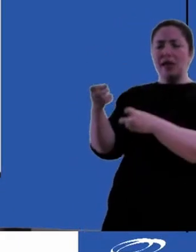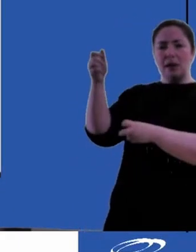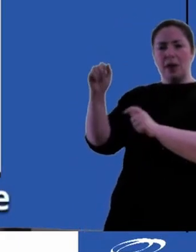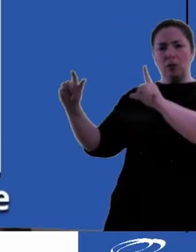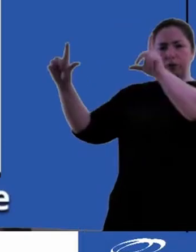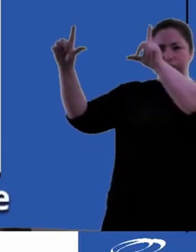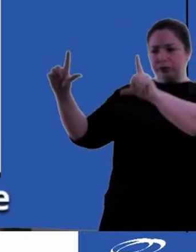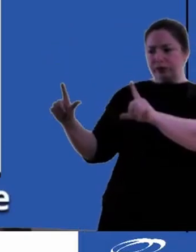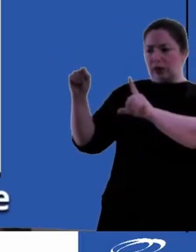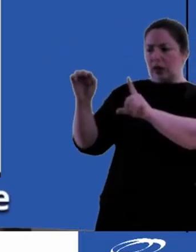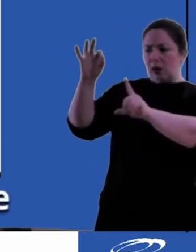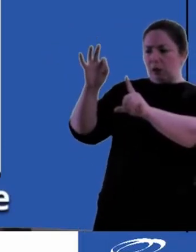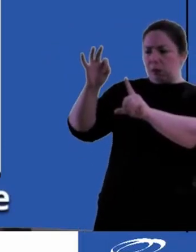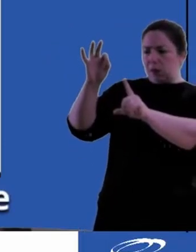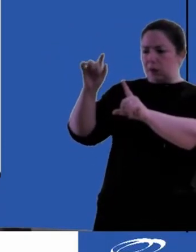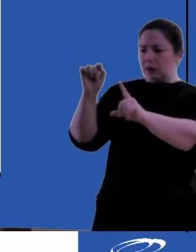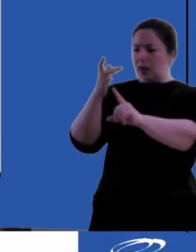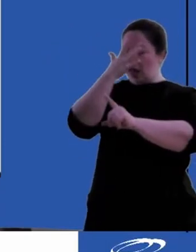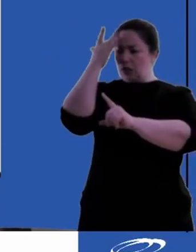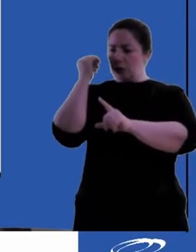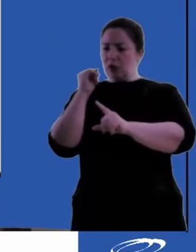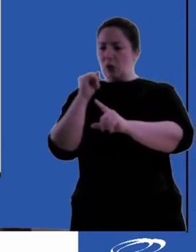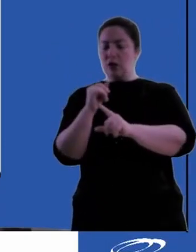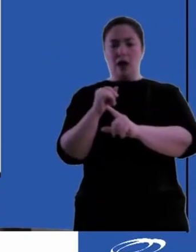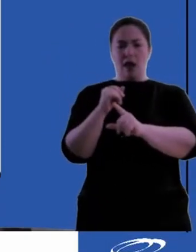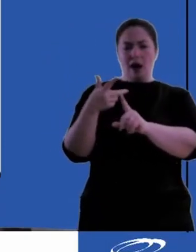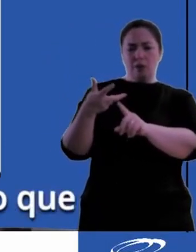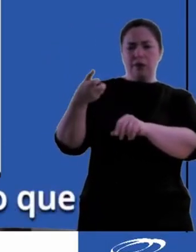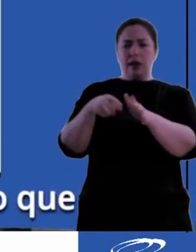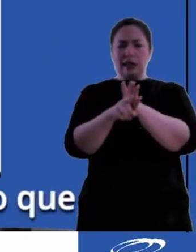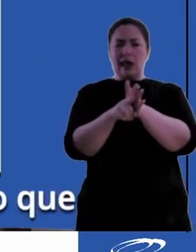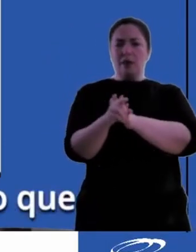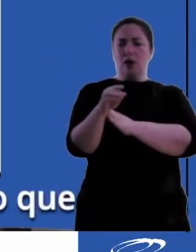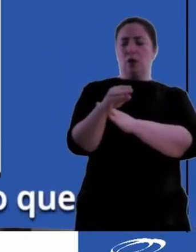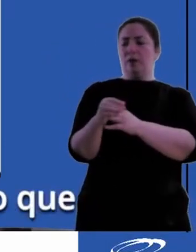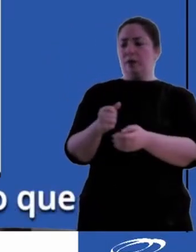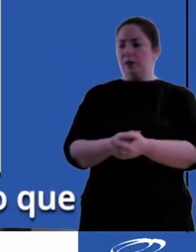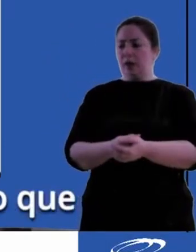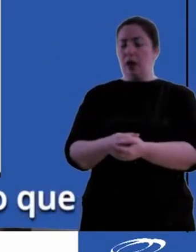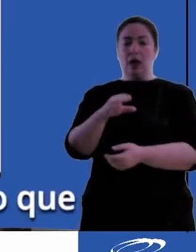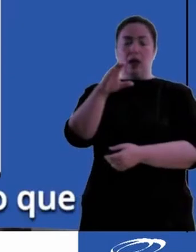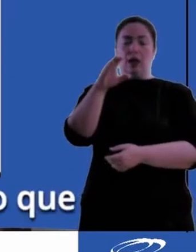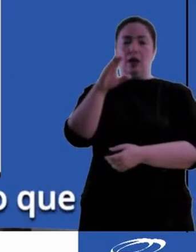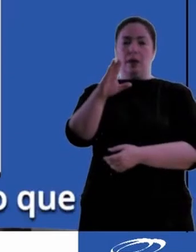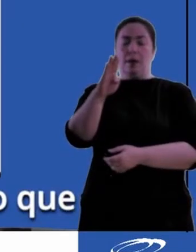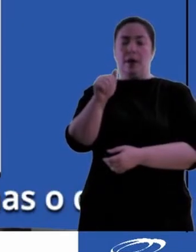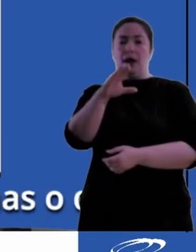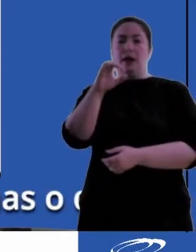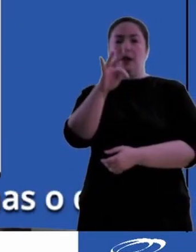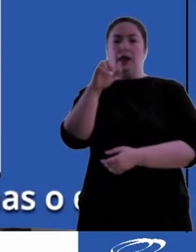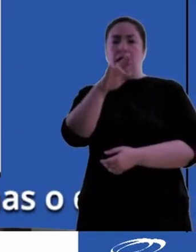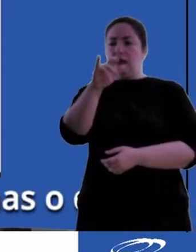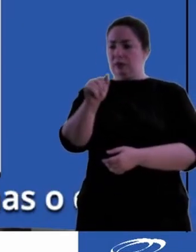can easily be a colony of bacteria that shows up in your culture. So we use semi-quantitative reporting. I'm not suggesting you have to use exactly what